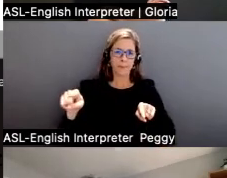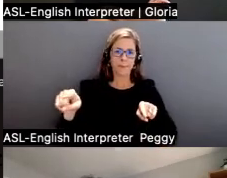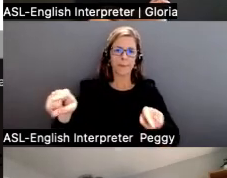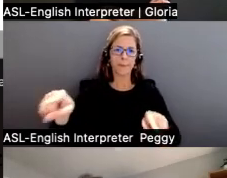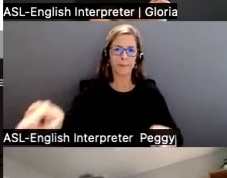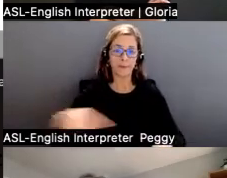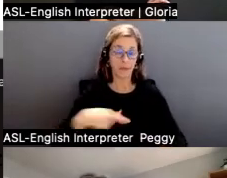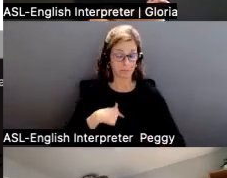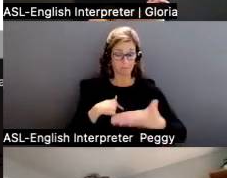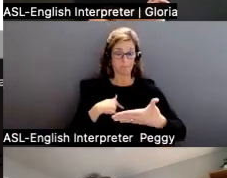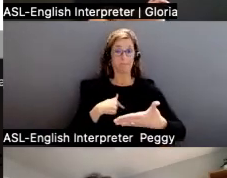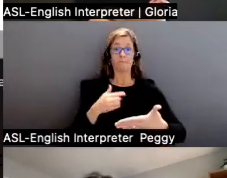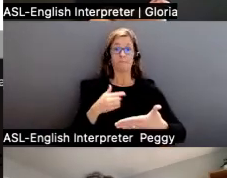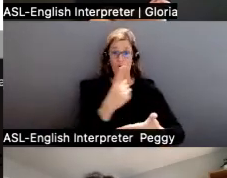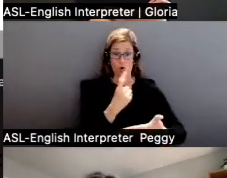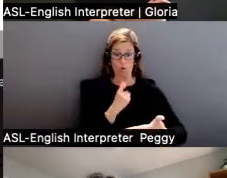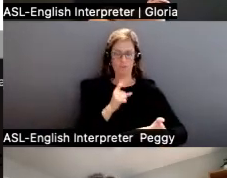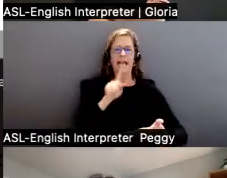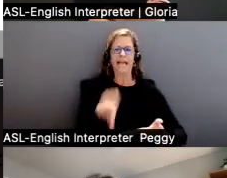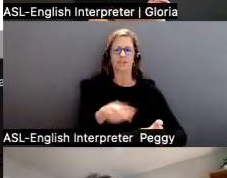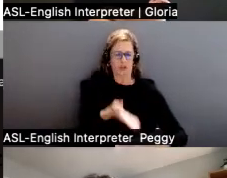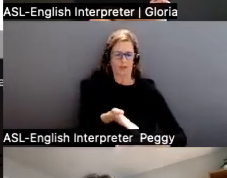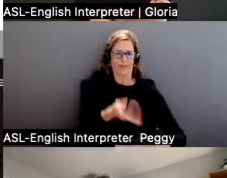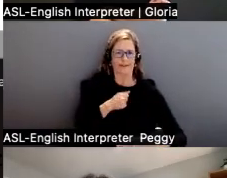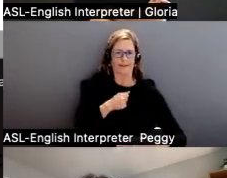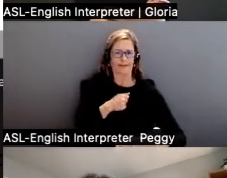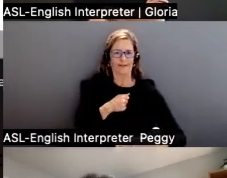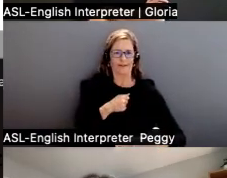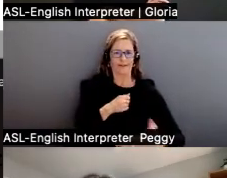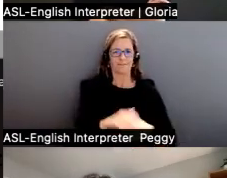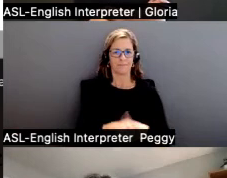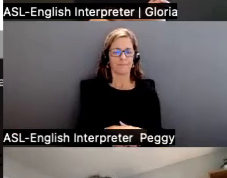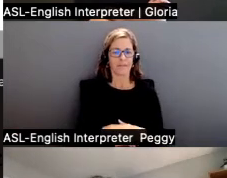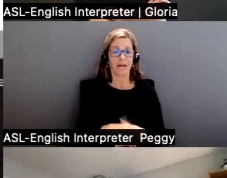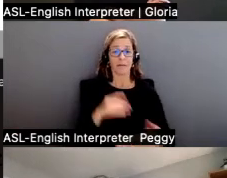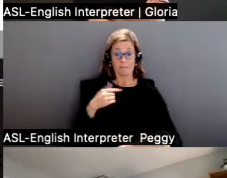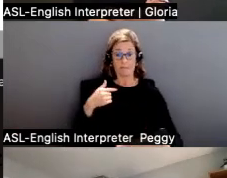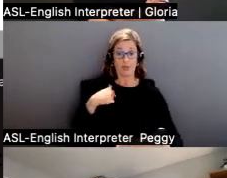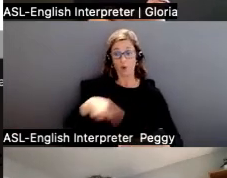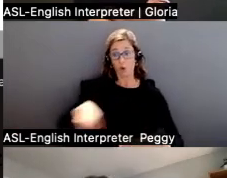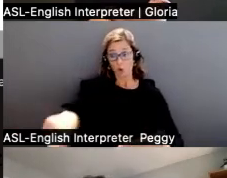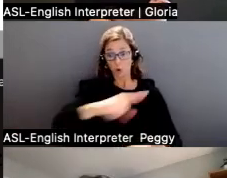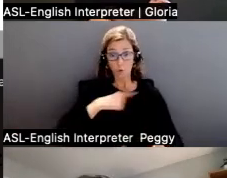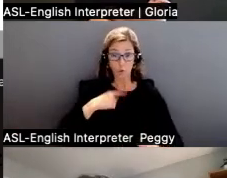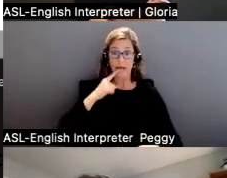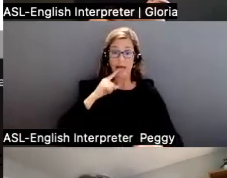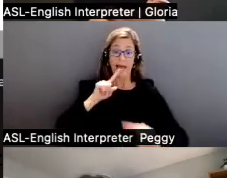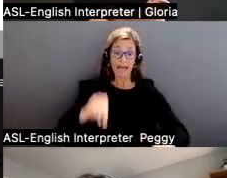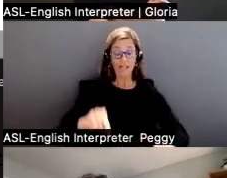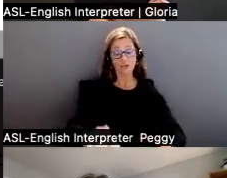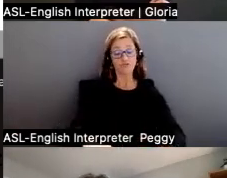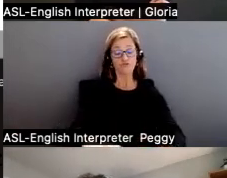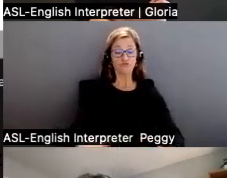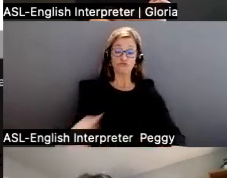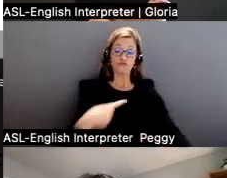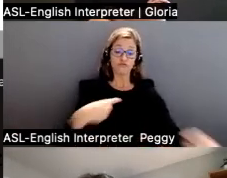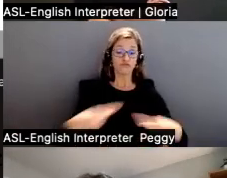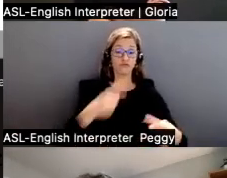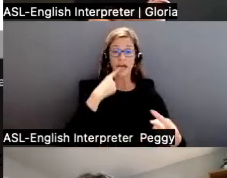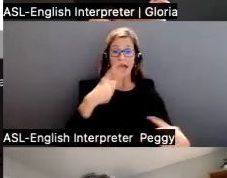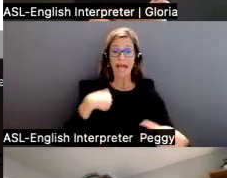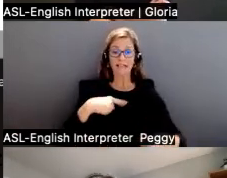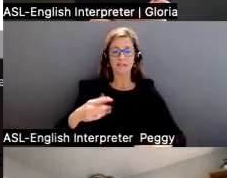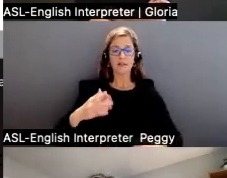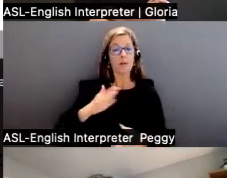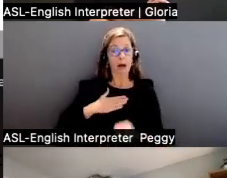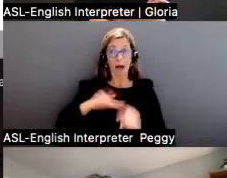questions and include them. They will start appearing on my slides. So if it was a question about something to describe or